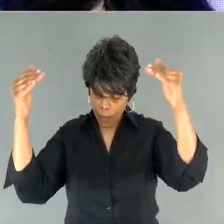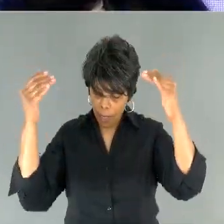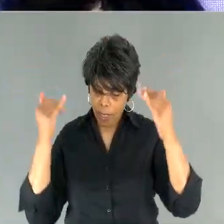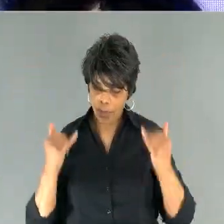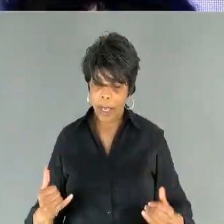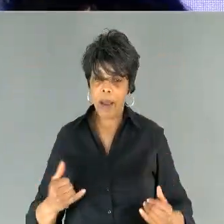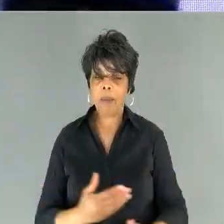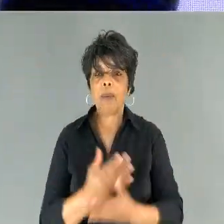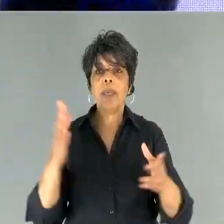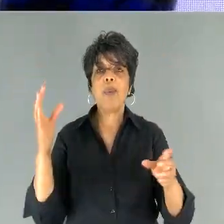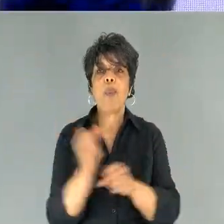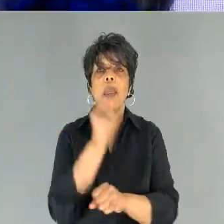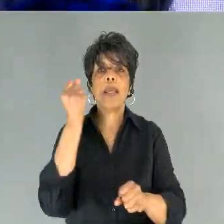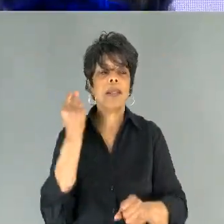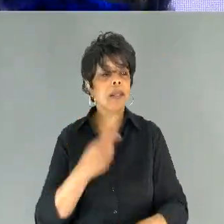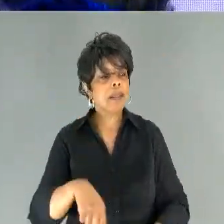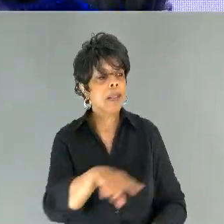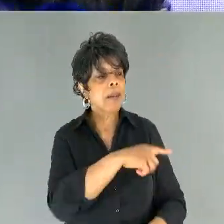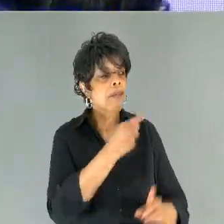heaven.